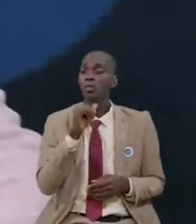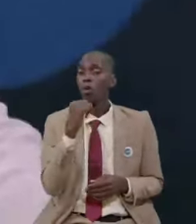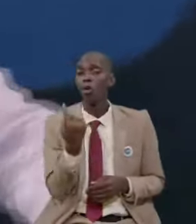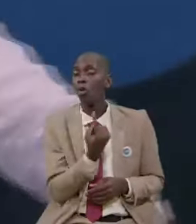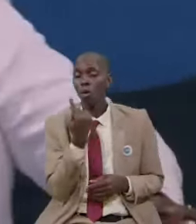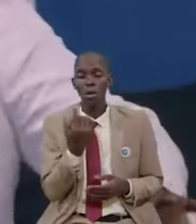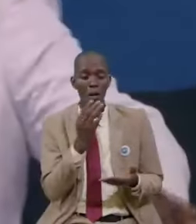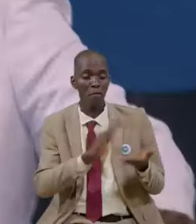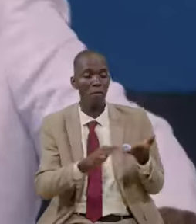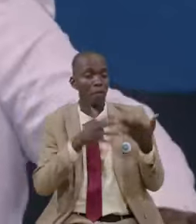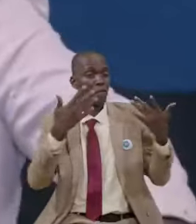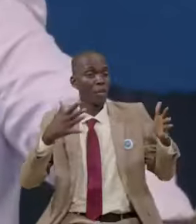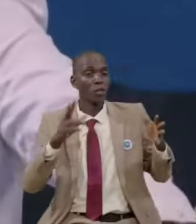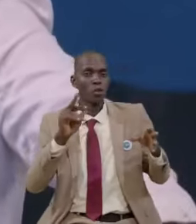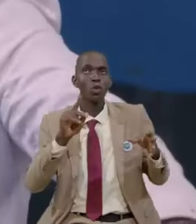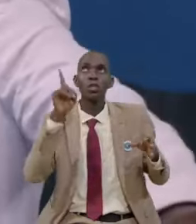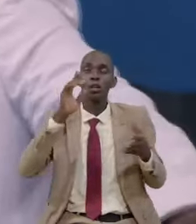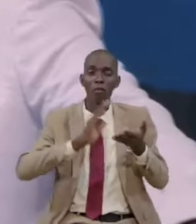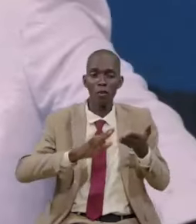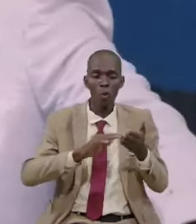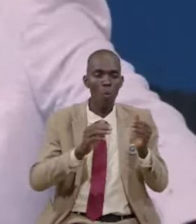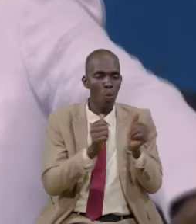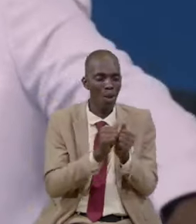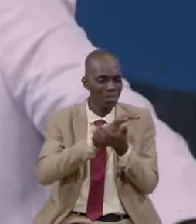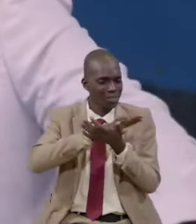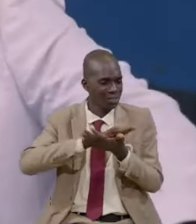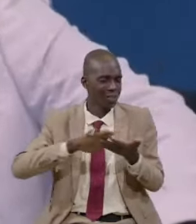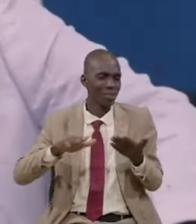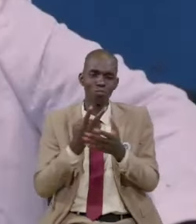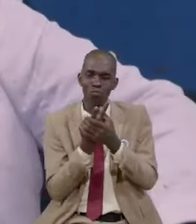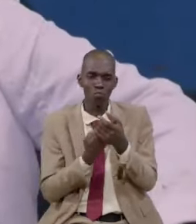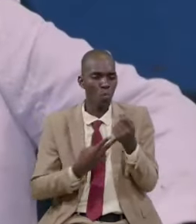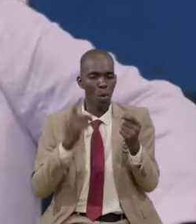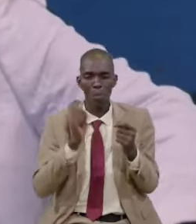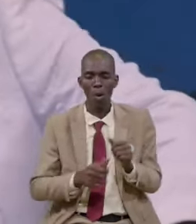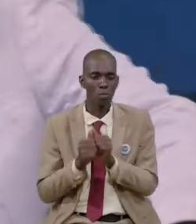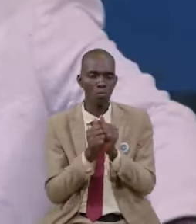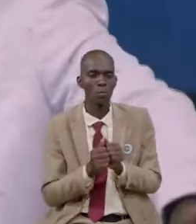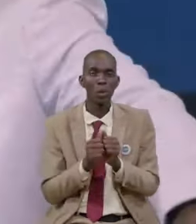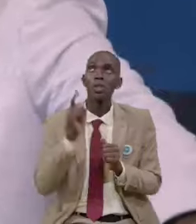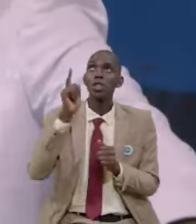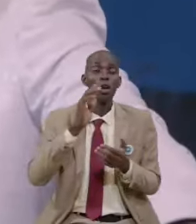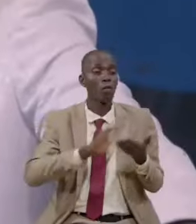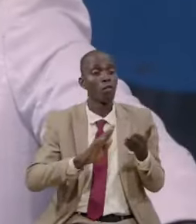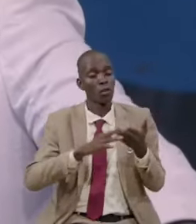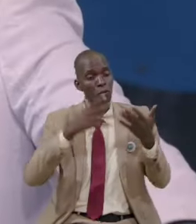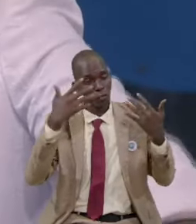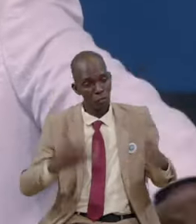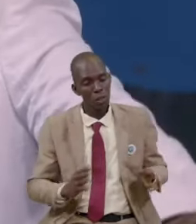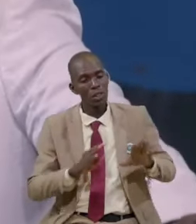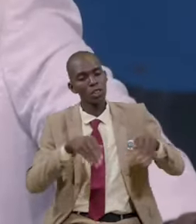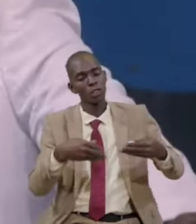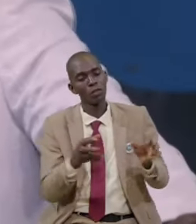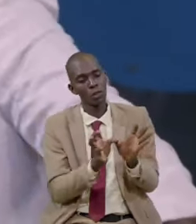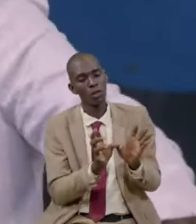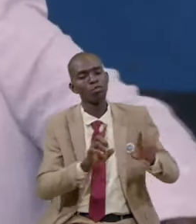cleanse us. Those two things must go together. He does not forgive you and then give you license. Go and sin again and come